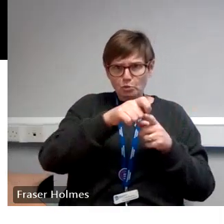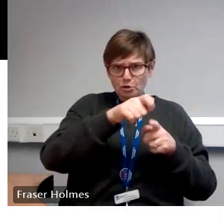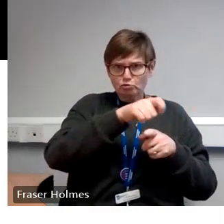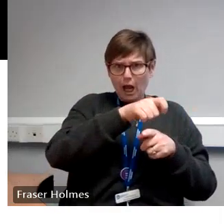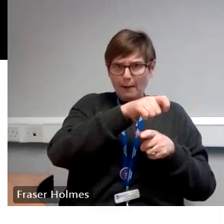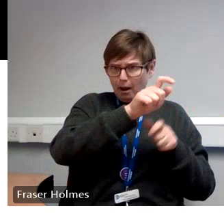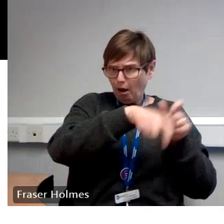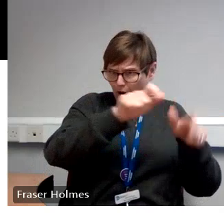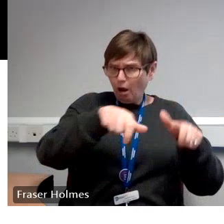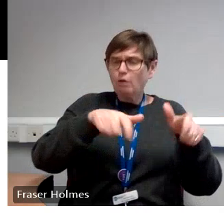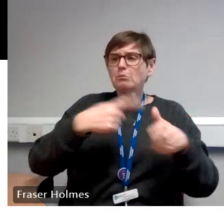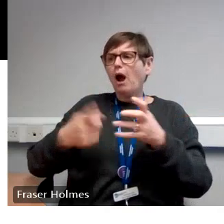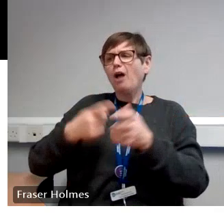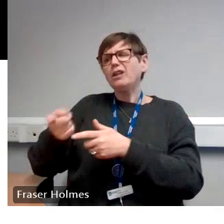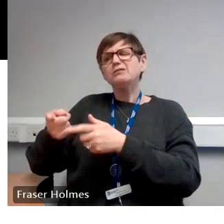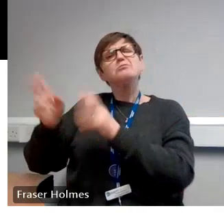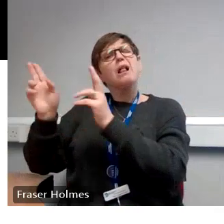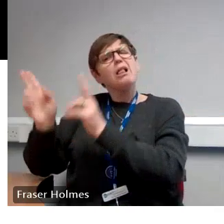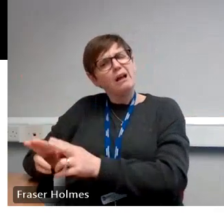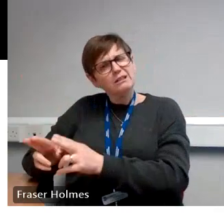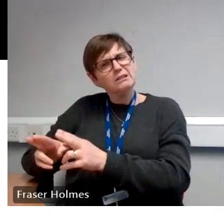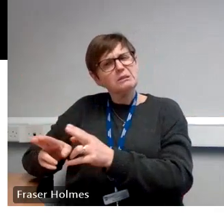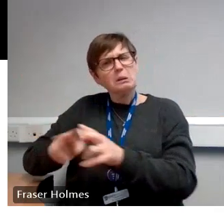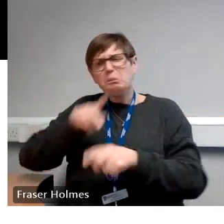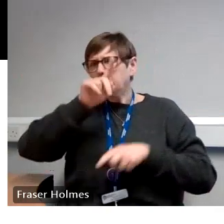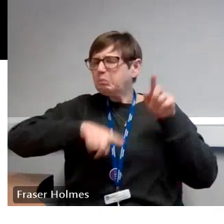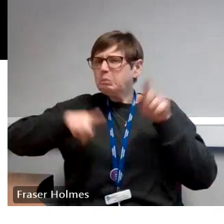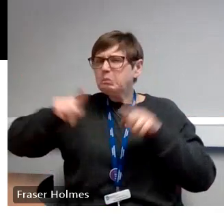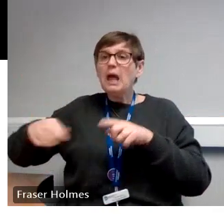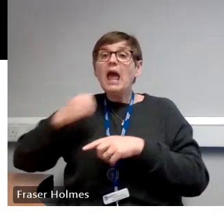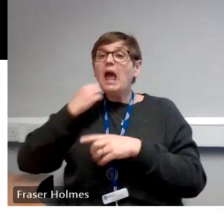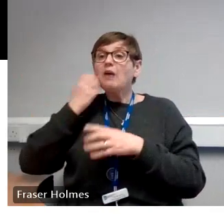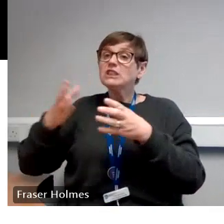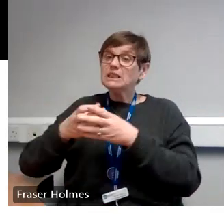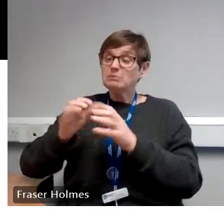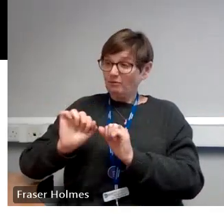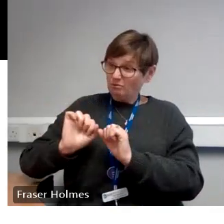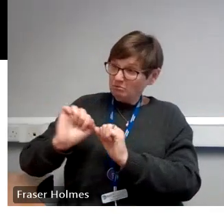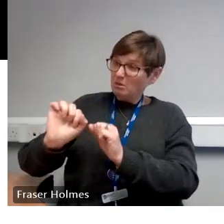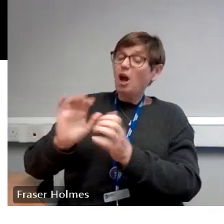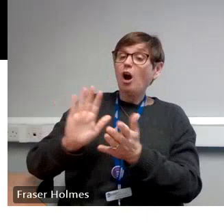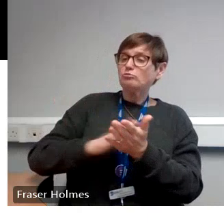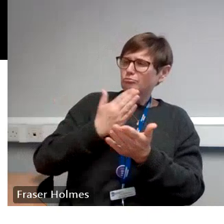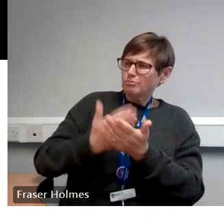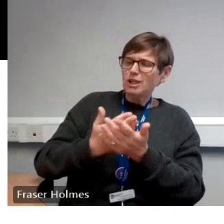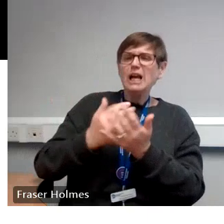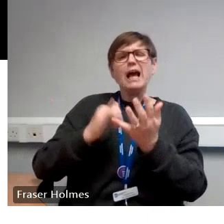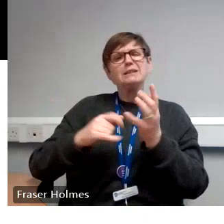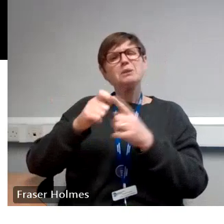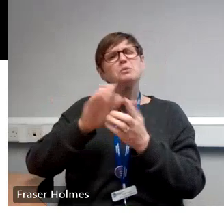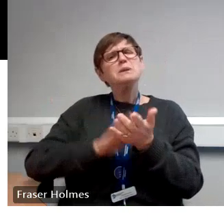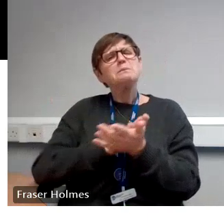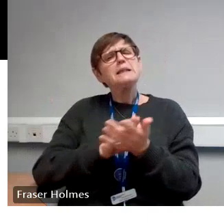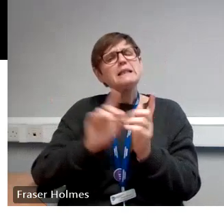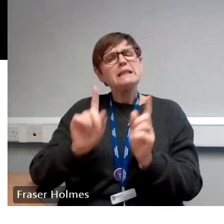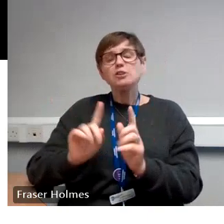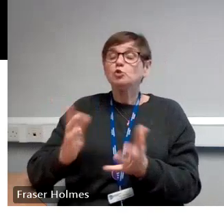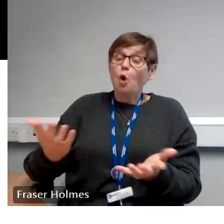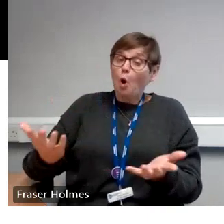perhaps have chosen to have less. And each team has a slightly different interpretation of social prescribing as well. Like,